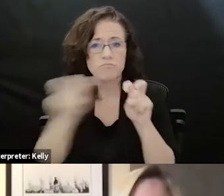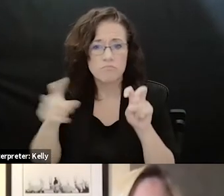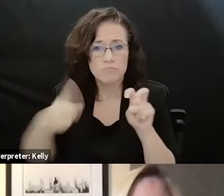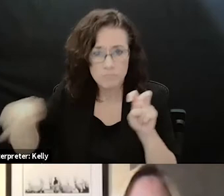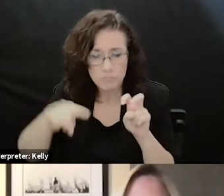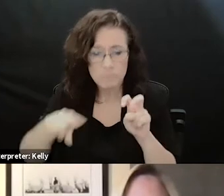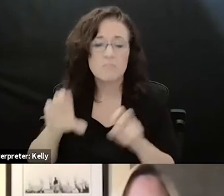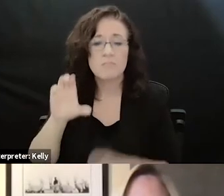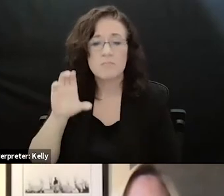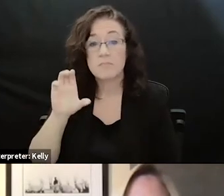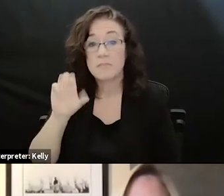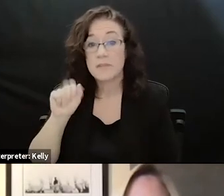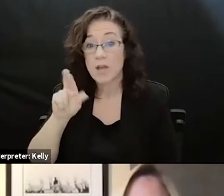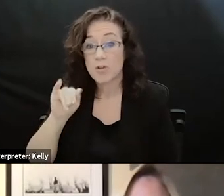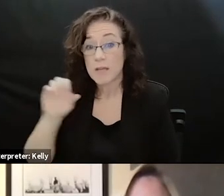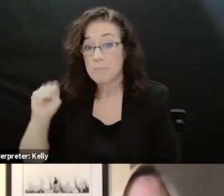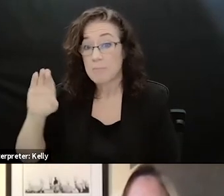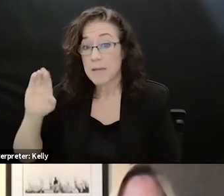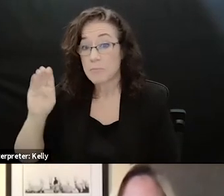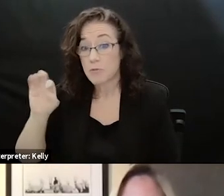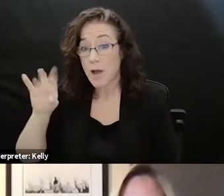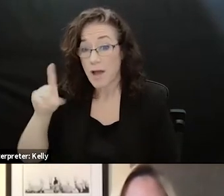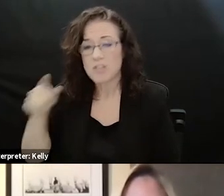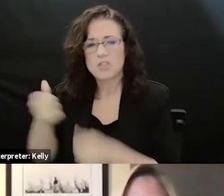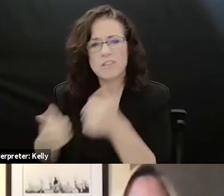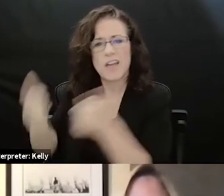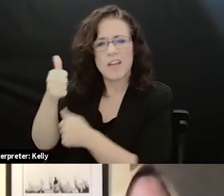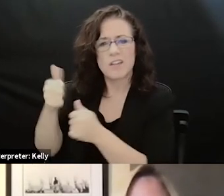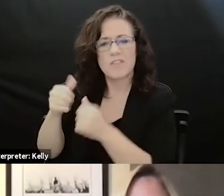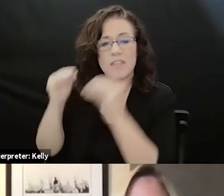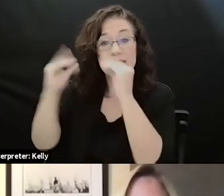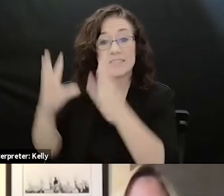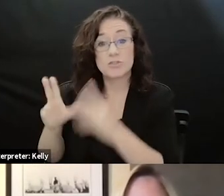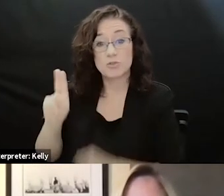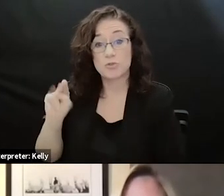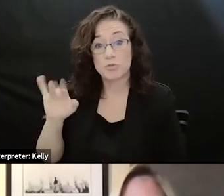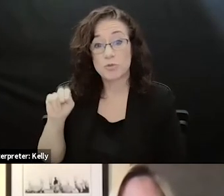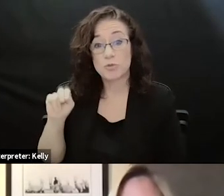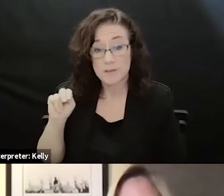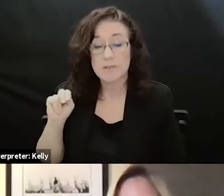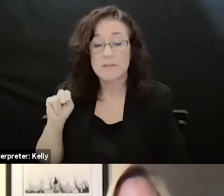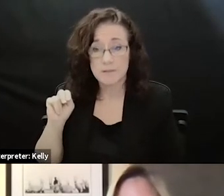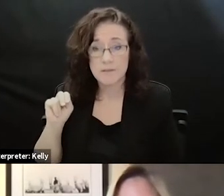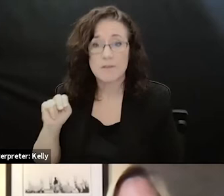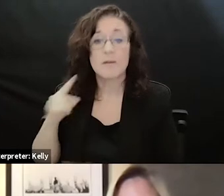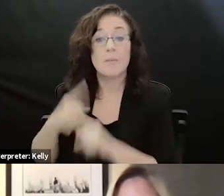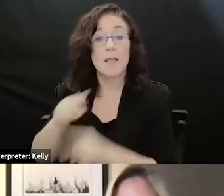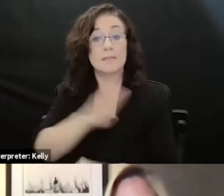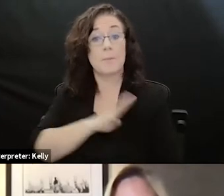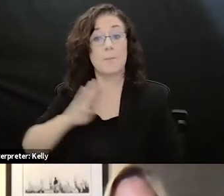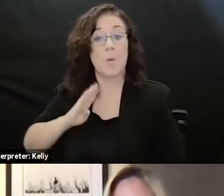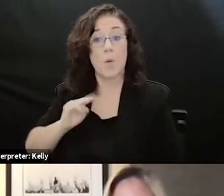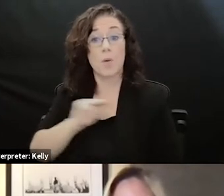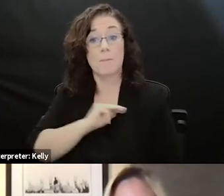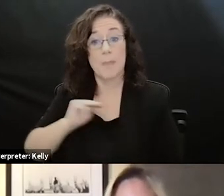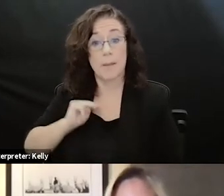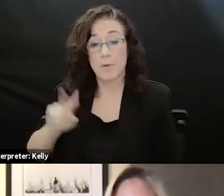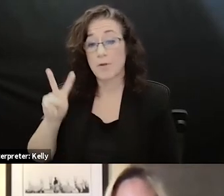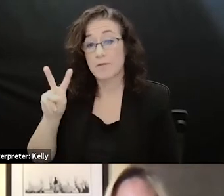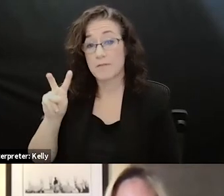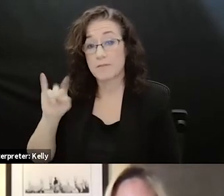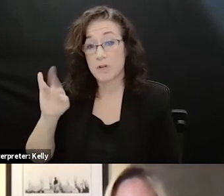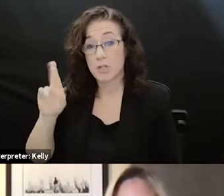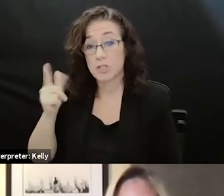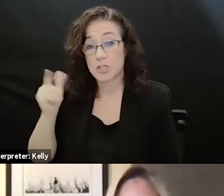mcbride are the teachers union and meet with some teachers and of course also a board member virginia alvarez and just a good chance